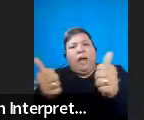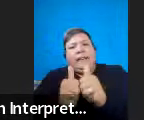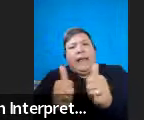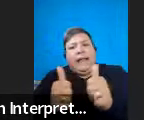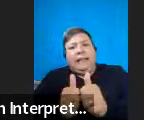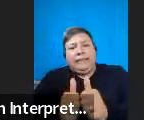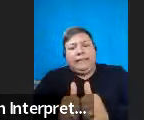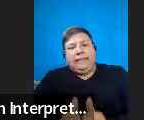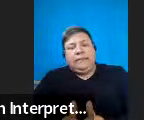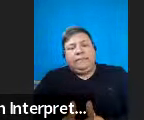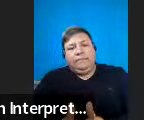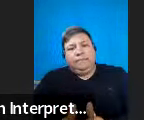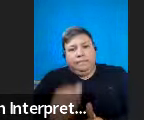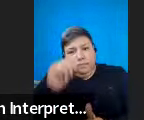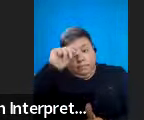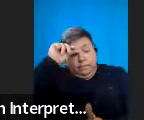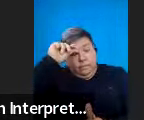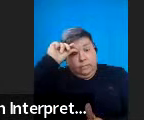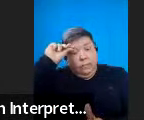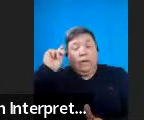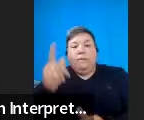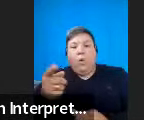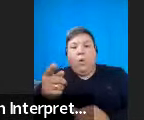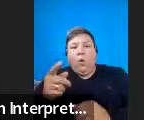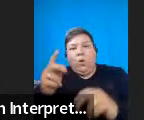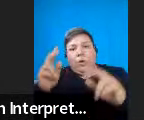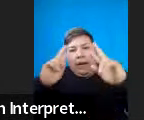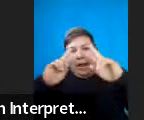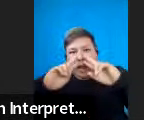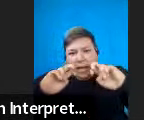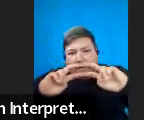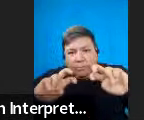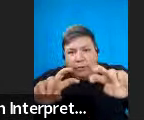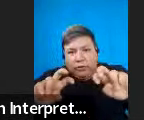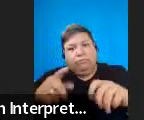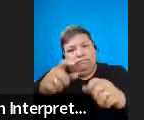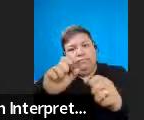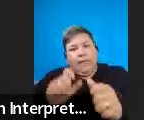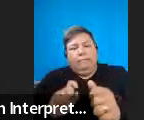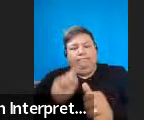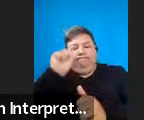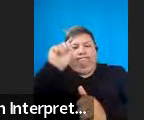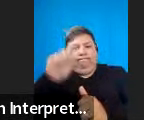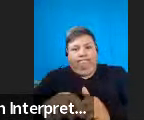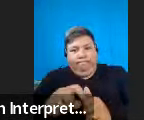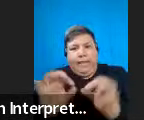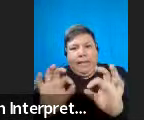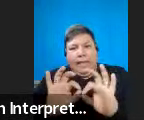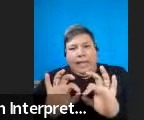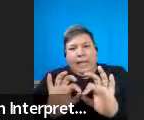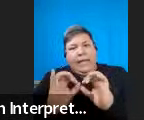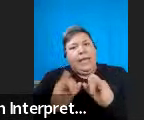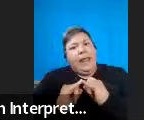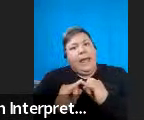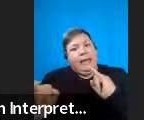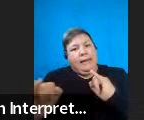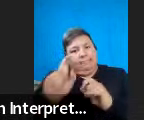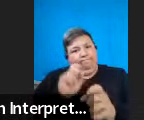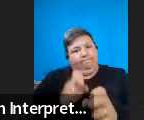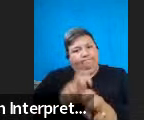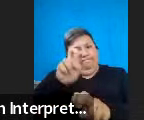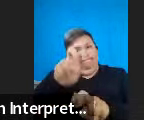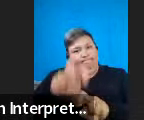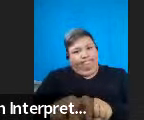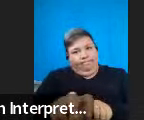those inspections, then we put you in front of the queue. We also provide trade statistics on